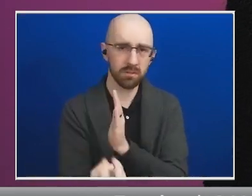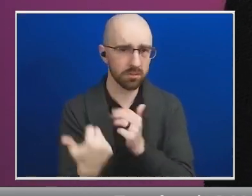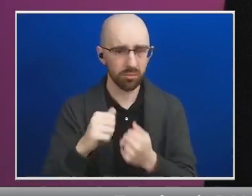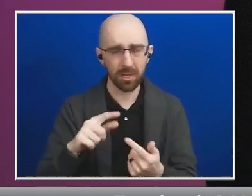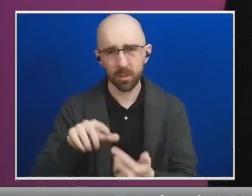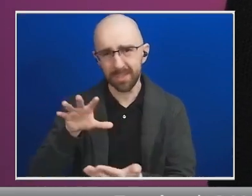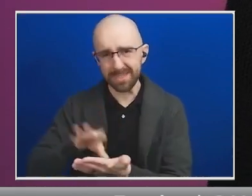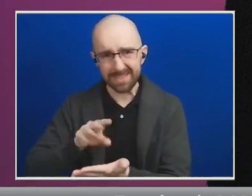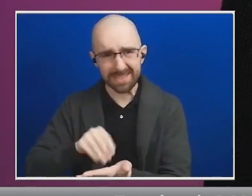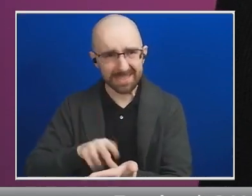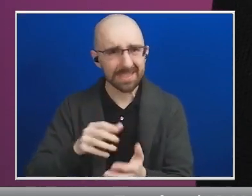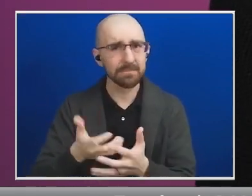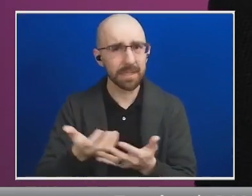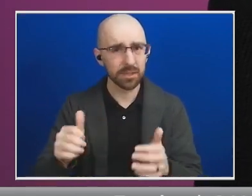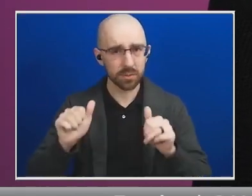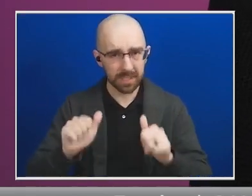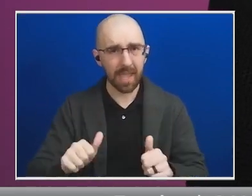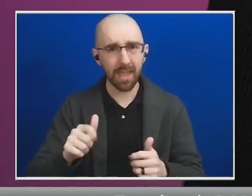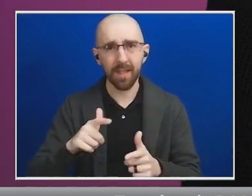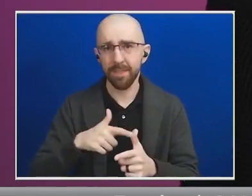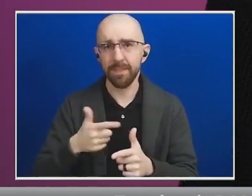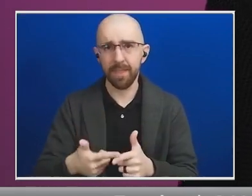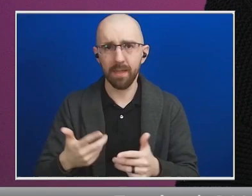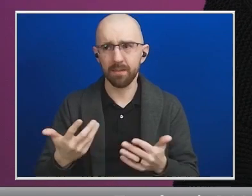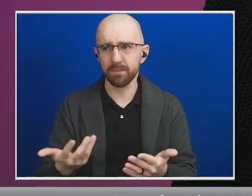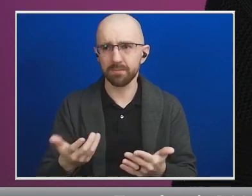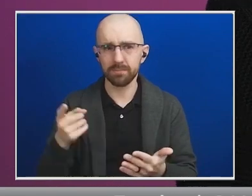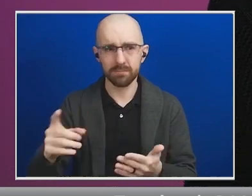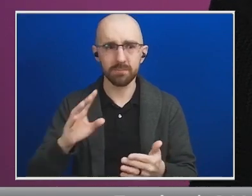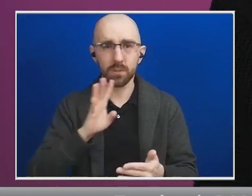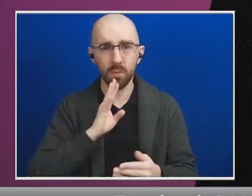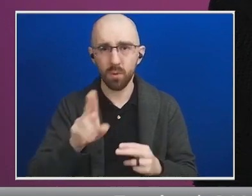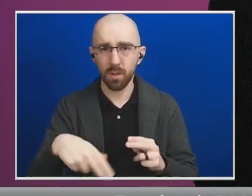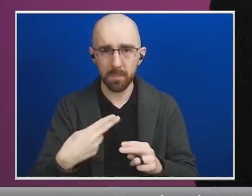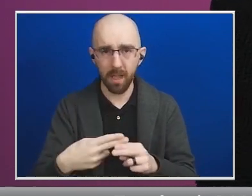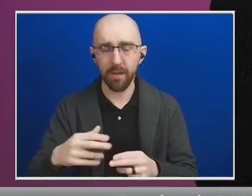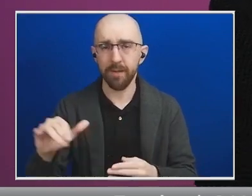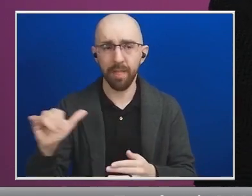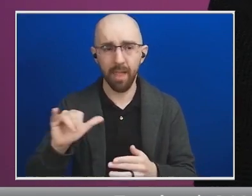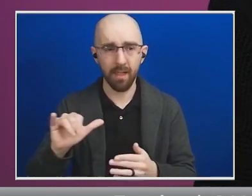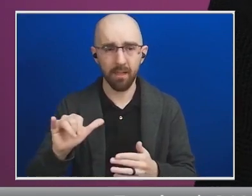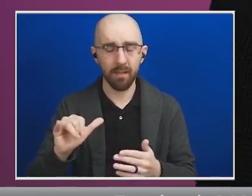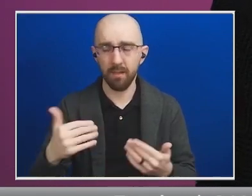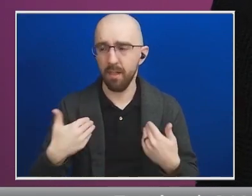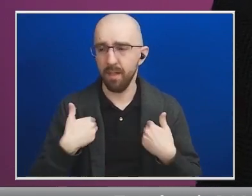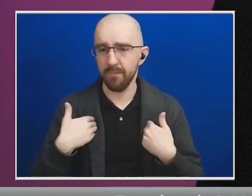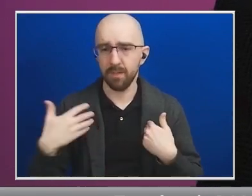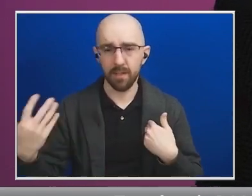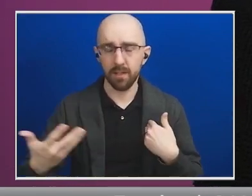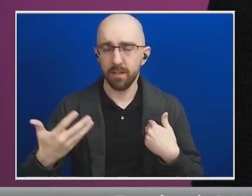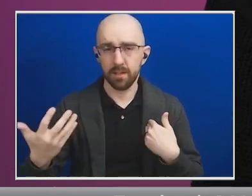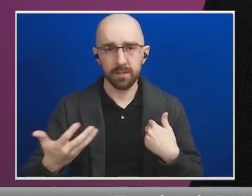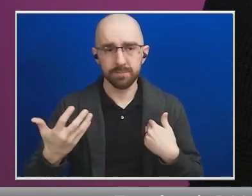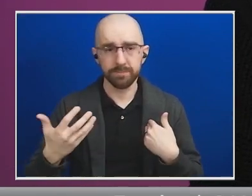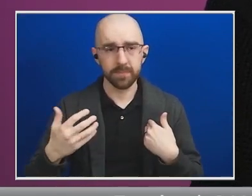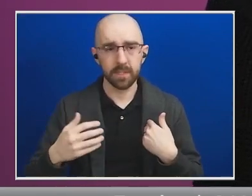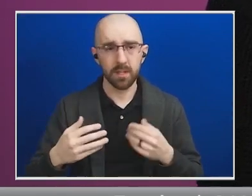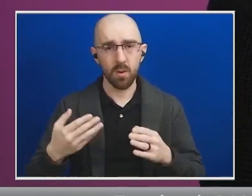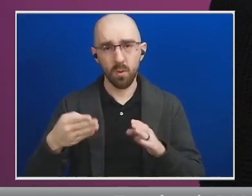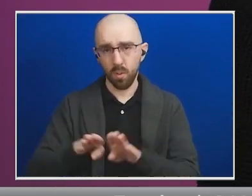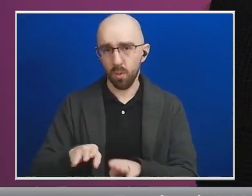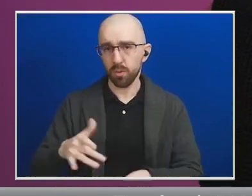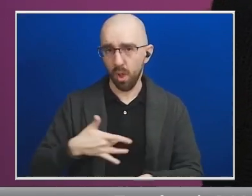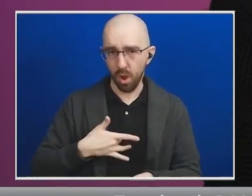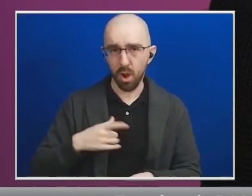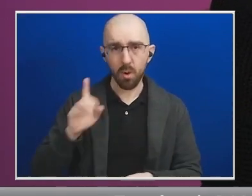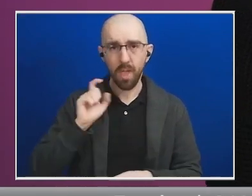can because then, you know, they're talking about, you know, whether or not to have a closed heart where they would have to go in and